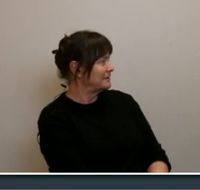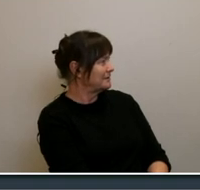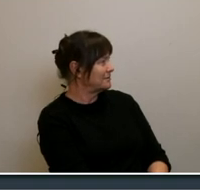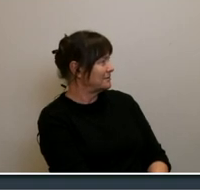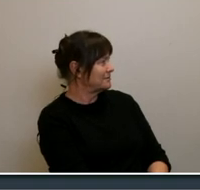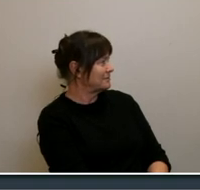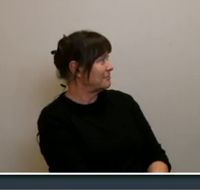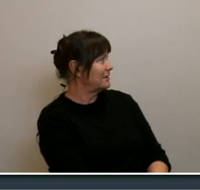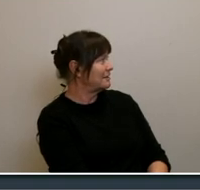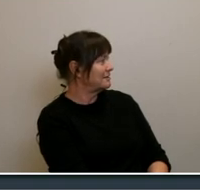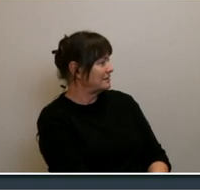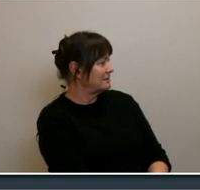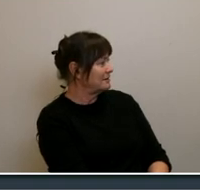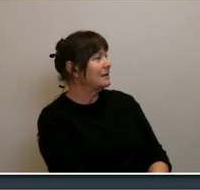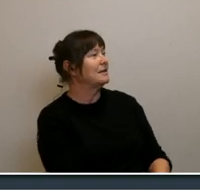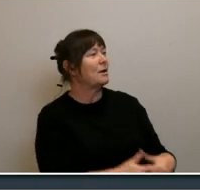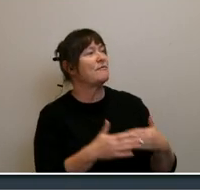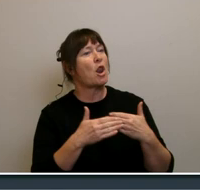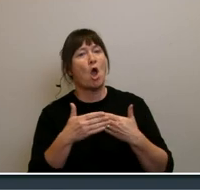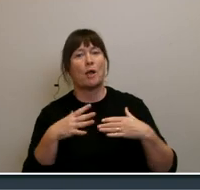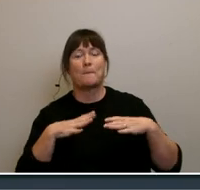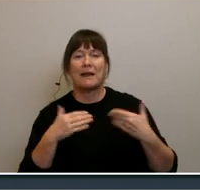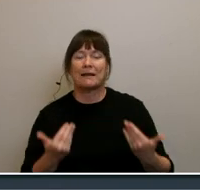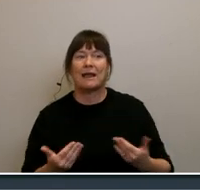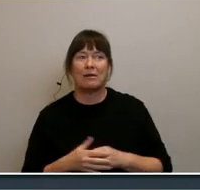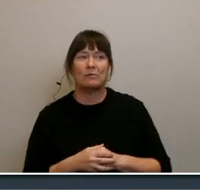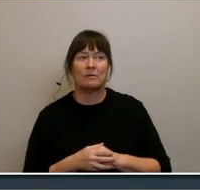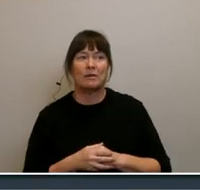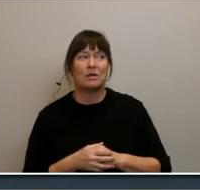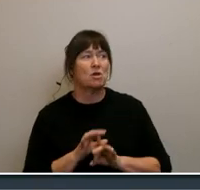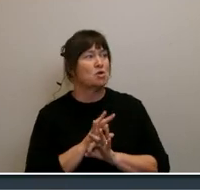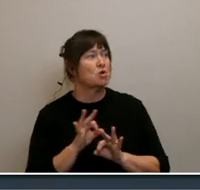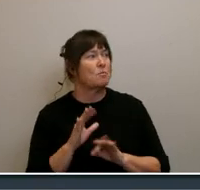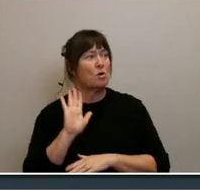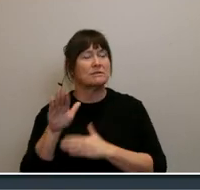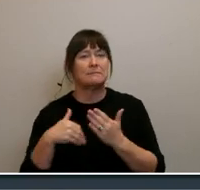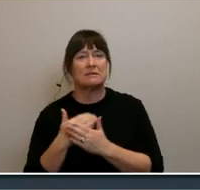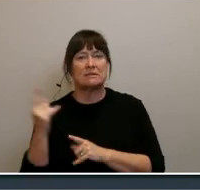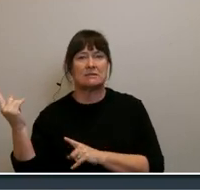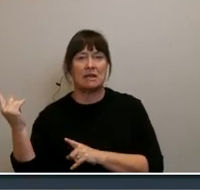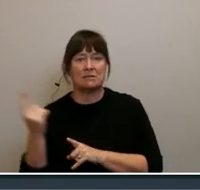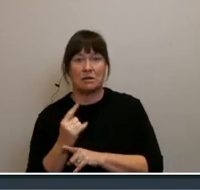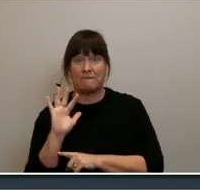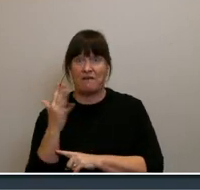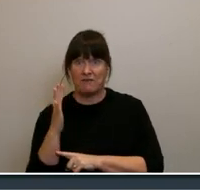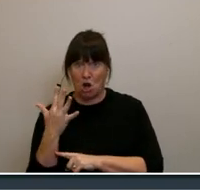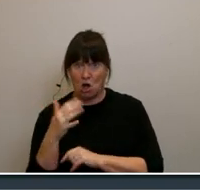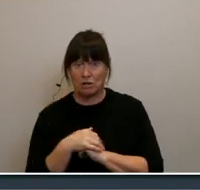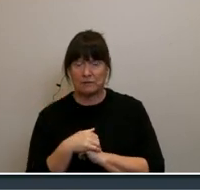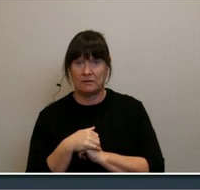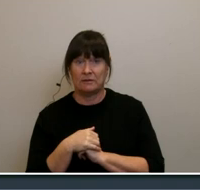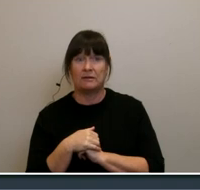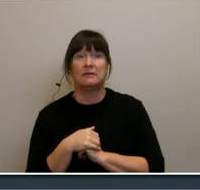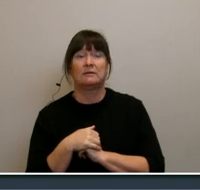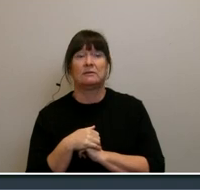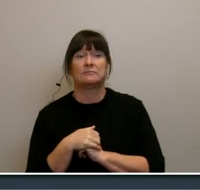Now, we do actually have a longer break now. We don't have any other submitters scheduled till 5, so